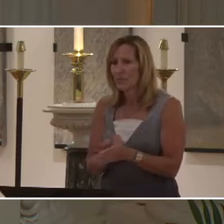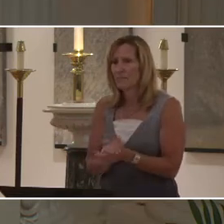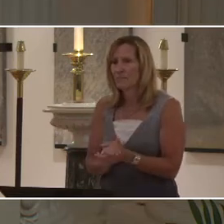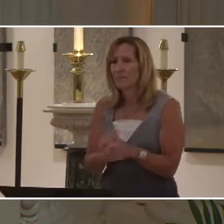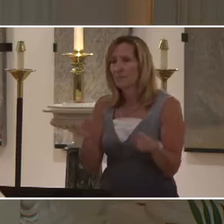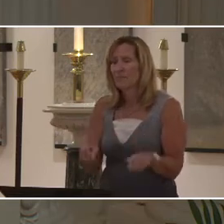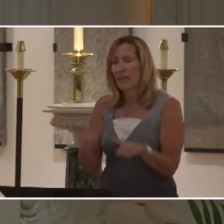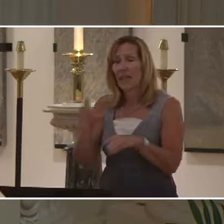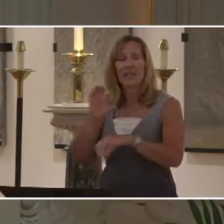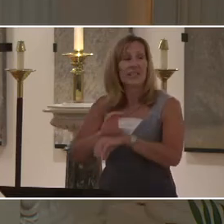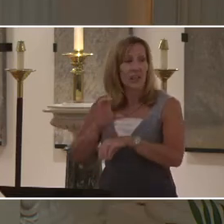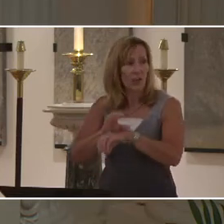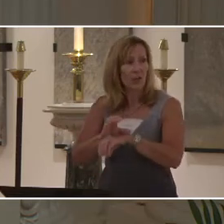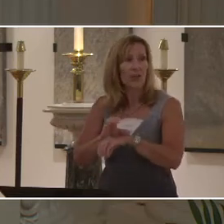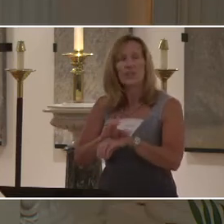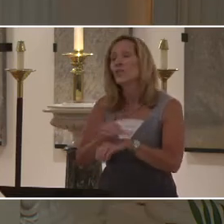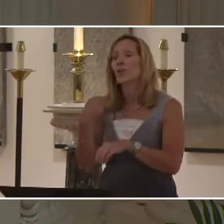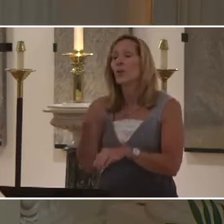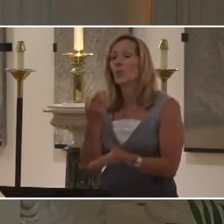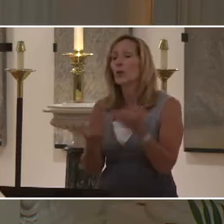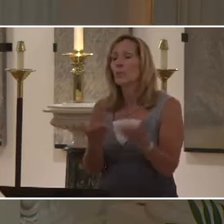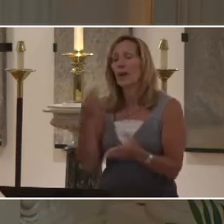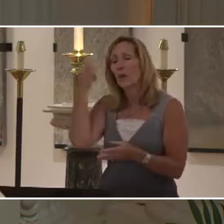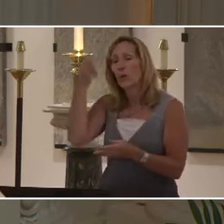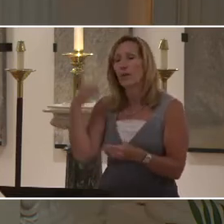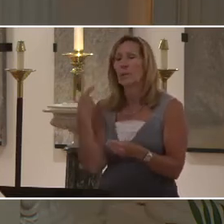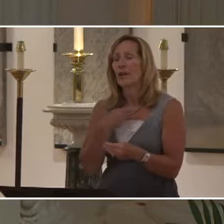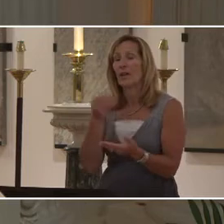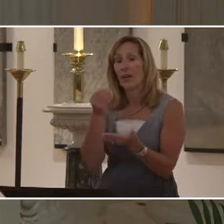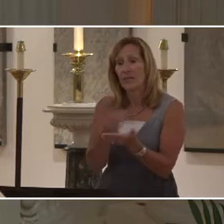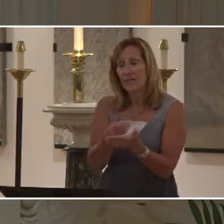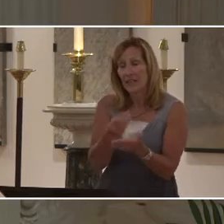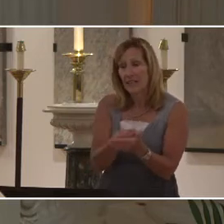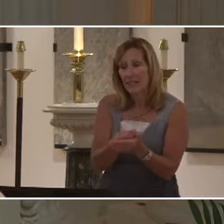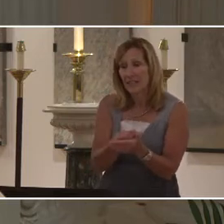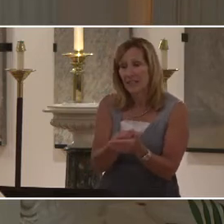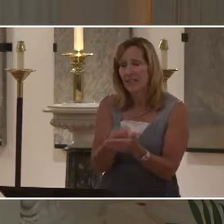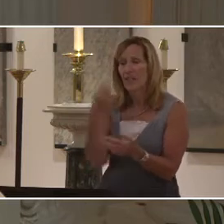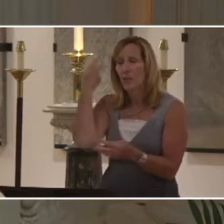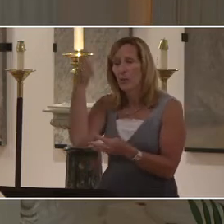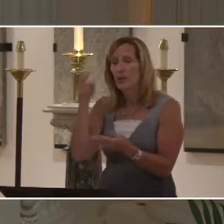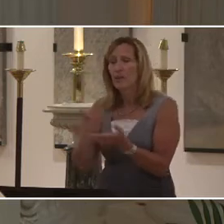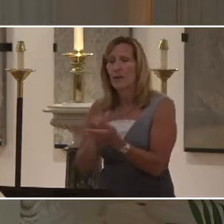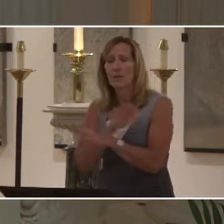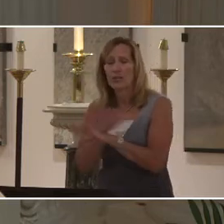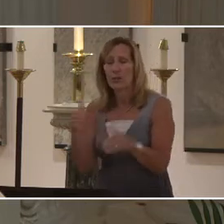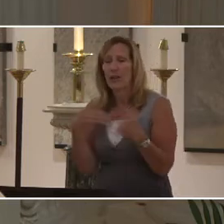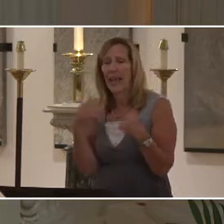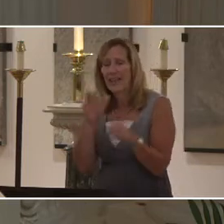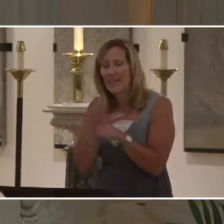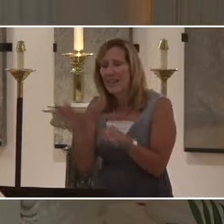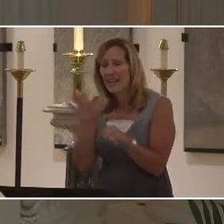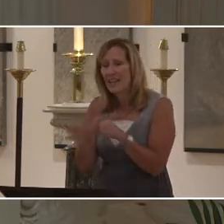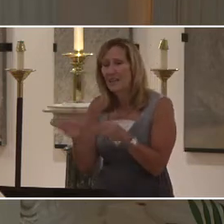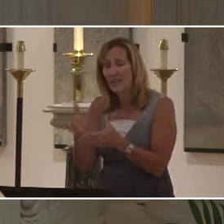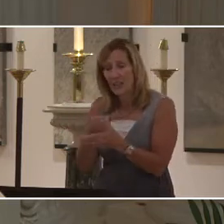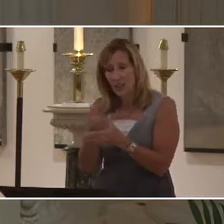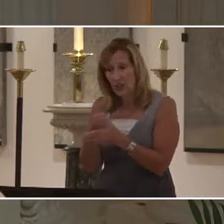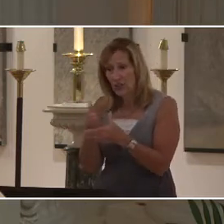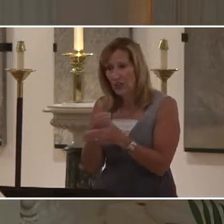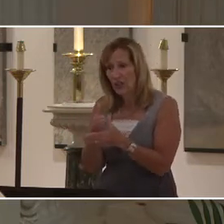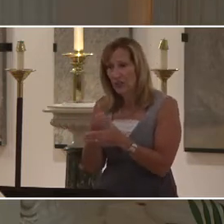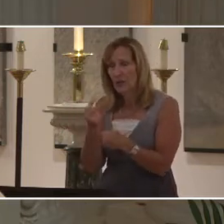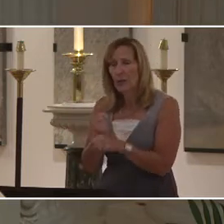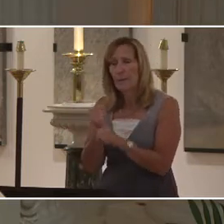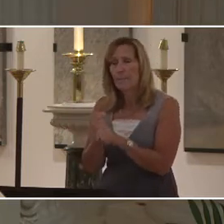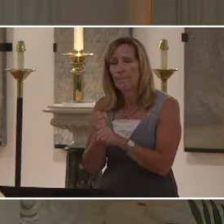As a congregation, we might worry about our finances, worrying that we really don't have enough to share and